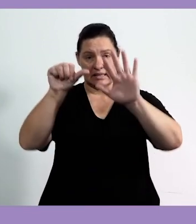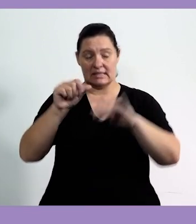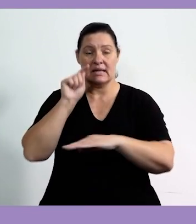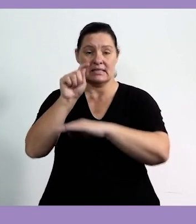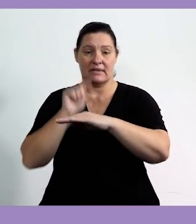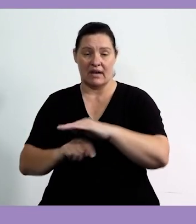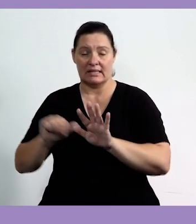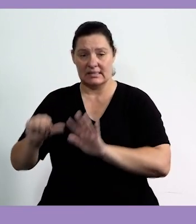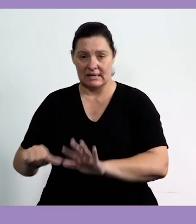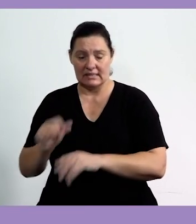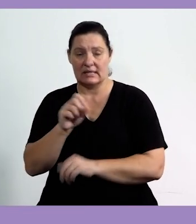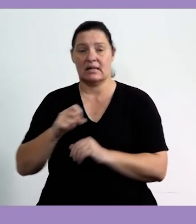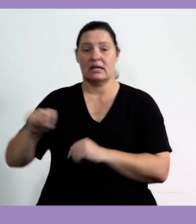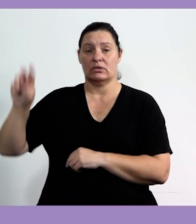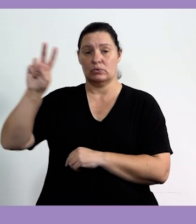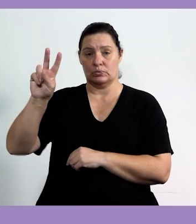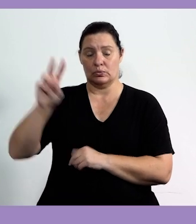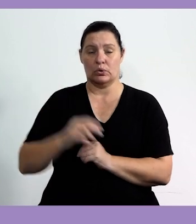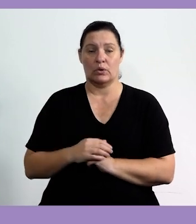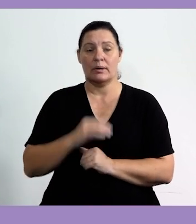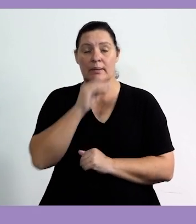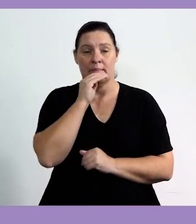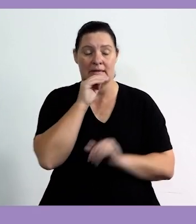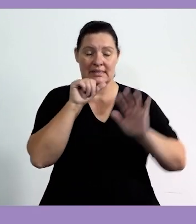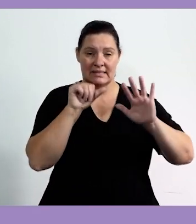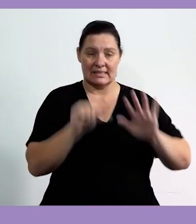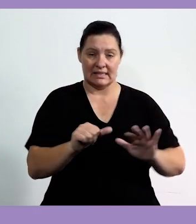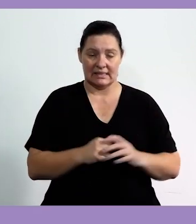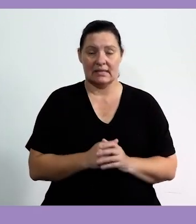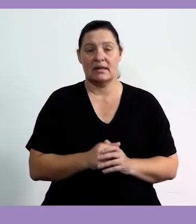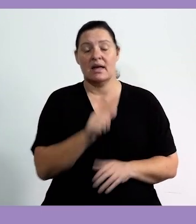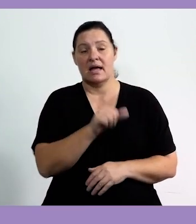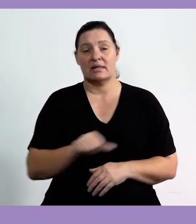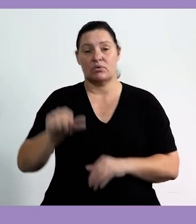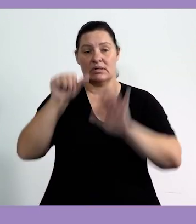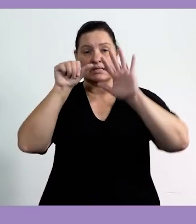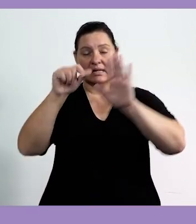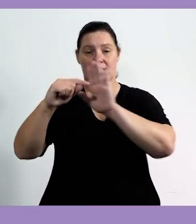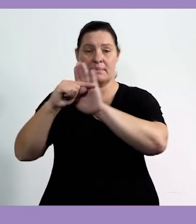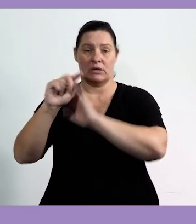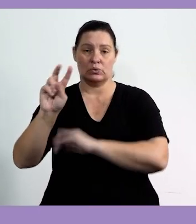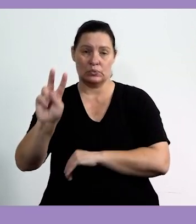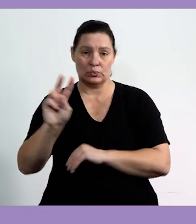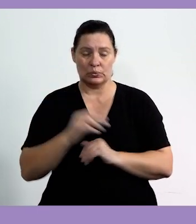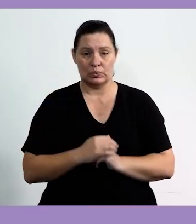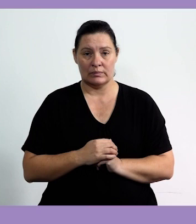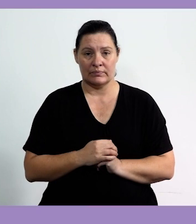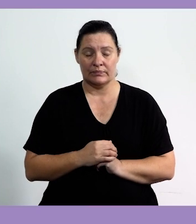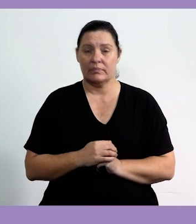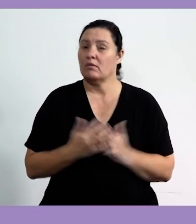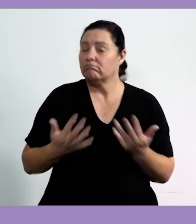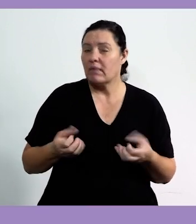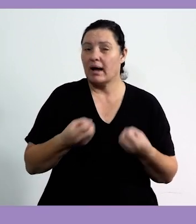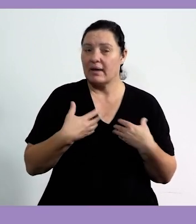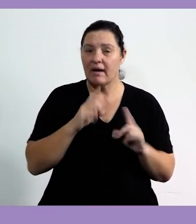6 divided by 6 to the exponent 2. That is going to give us 6 to the exponent 6 minus